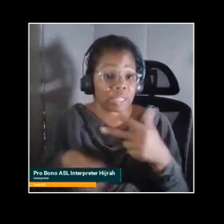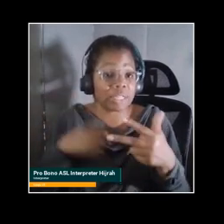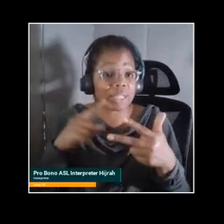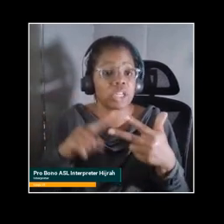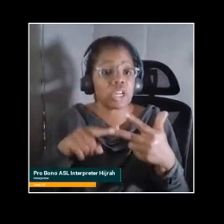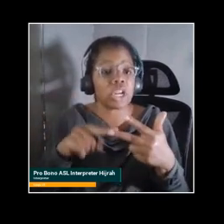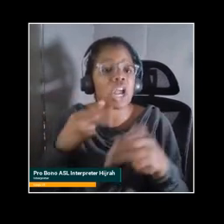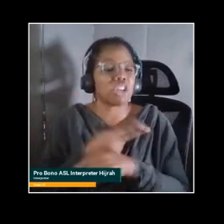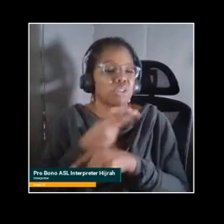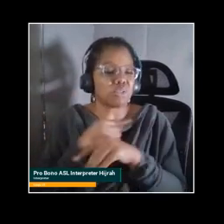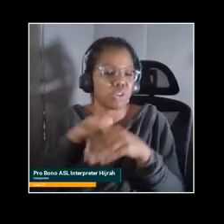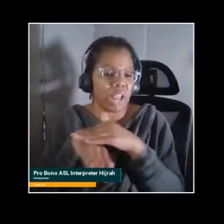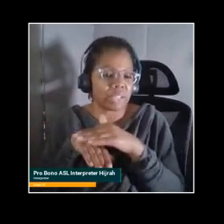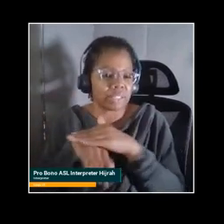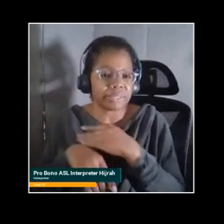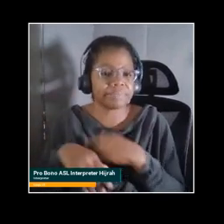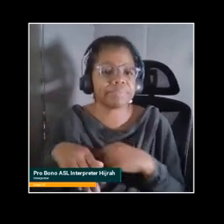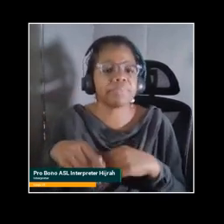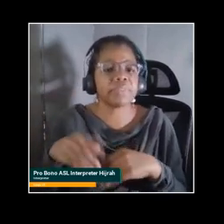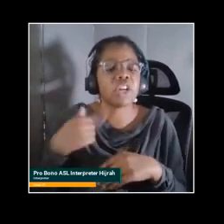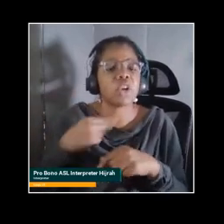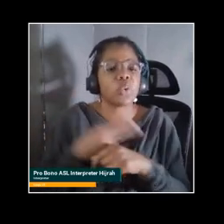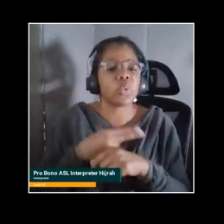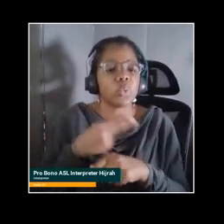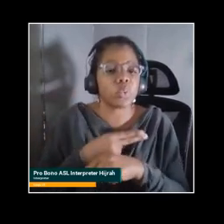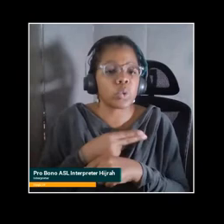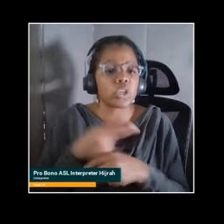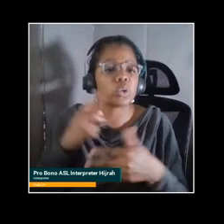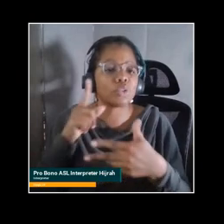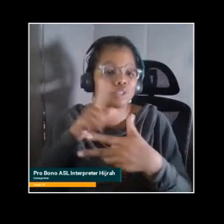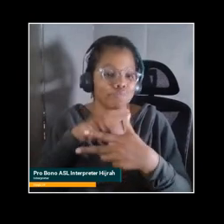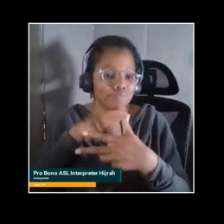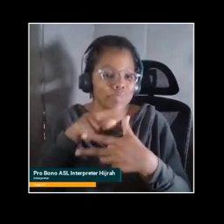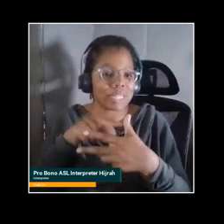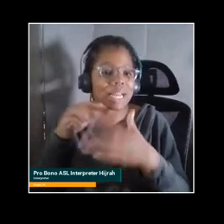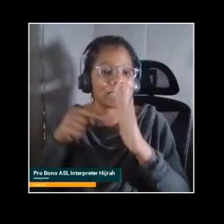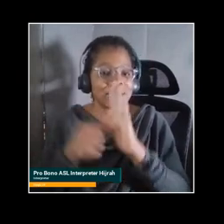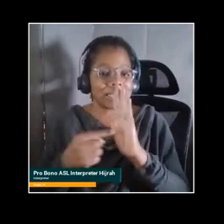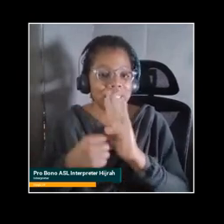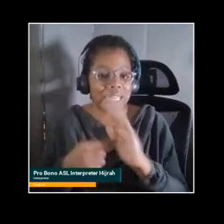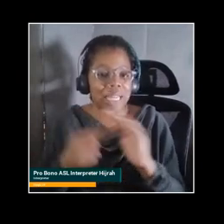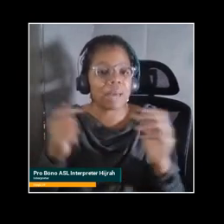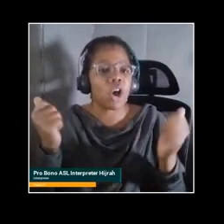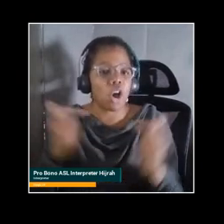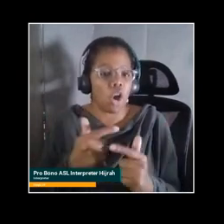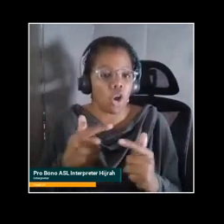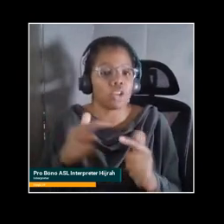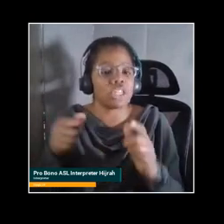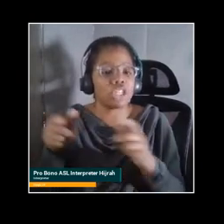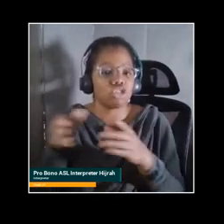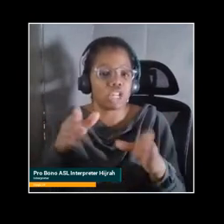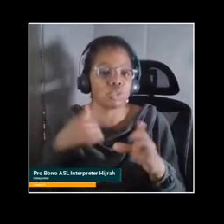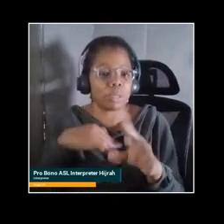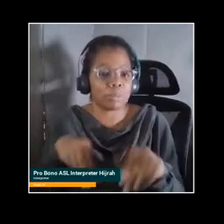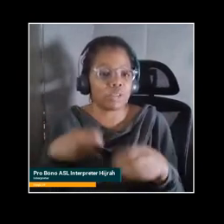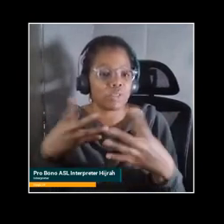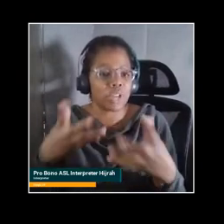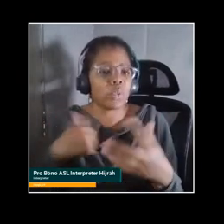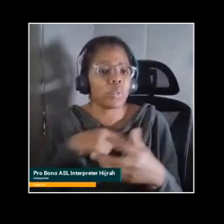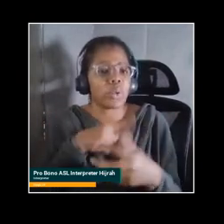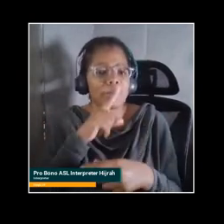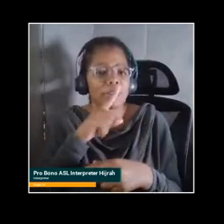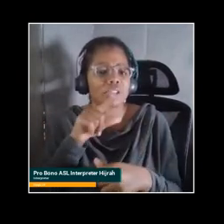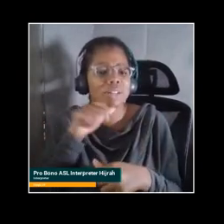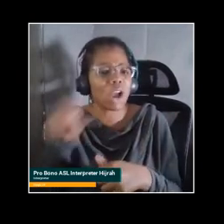And we use operation maintenance as example. All these strategies we provide, we really want to make sure it's not only a